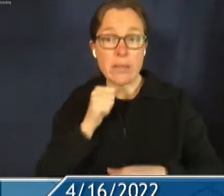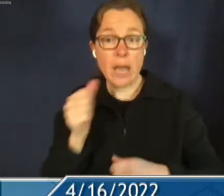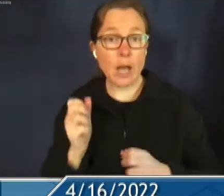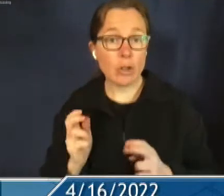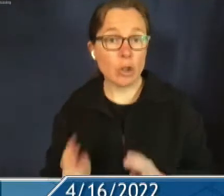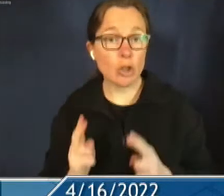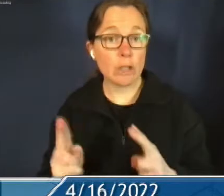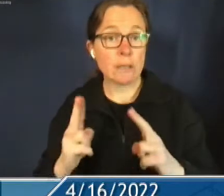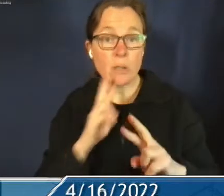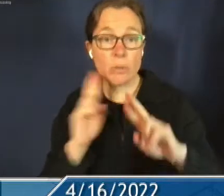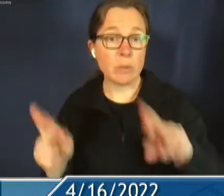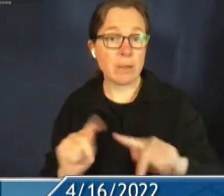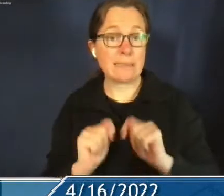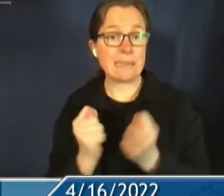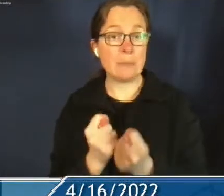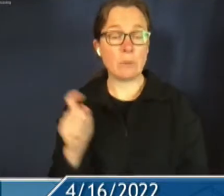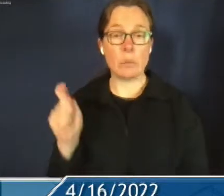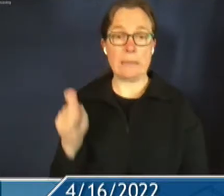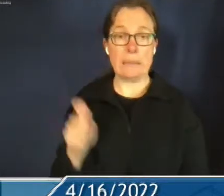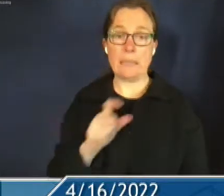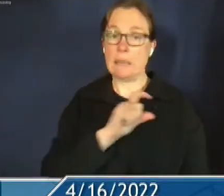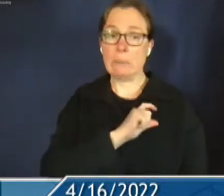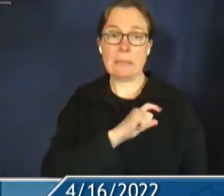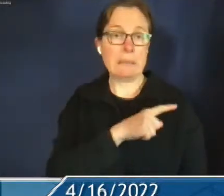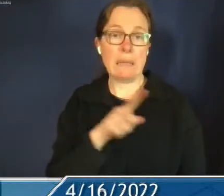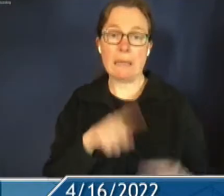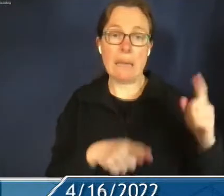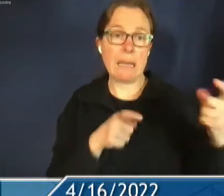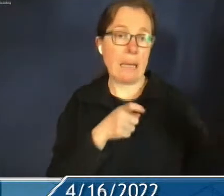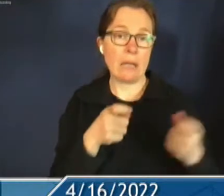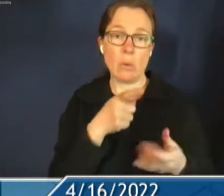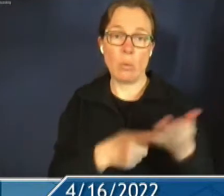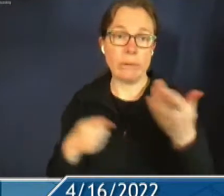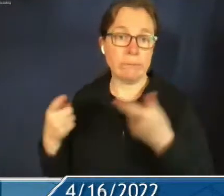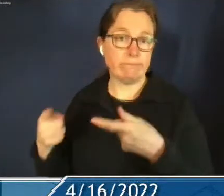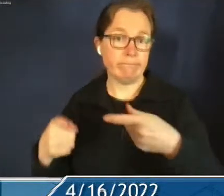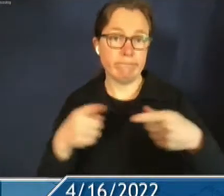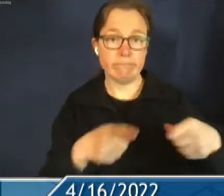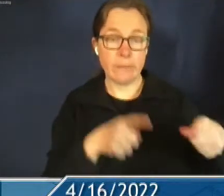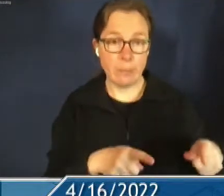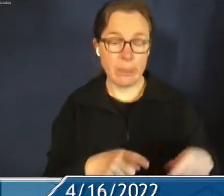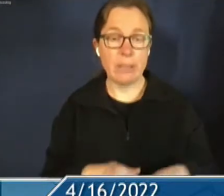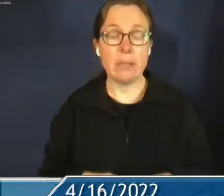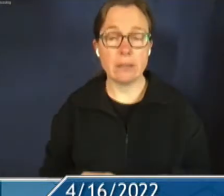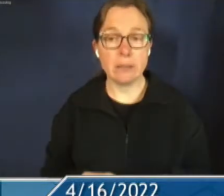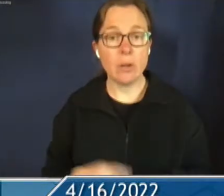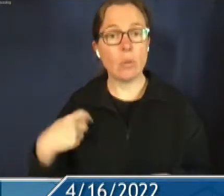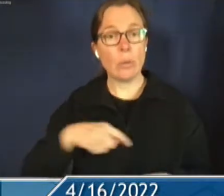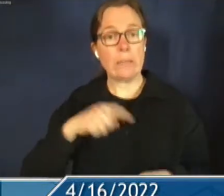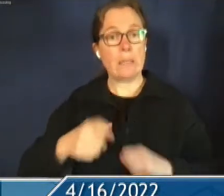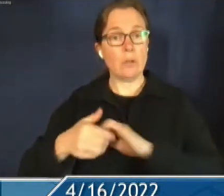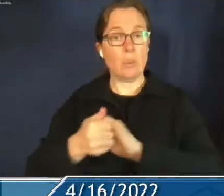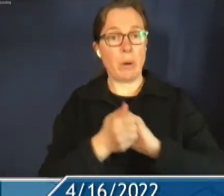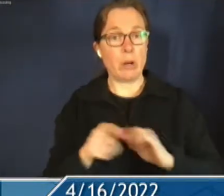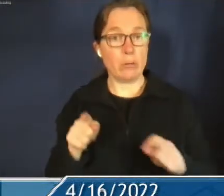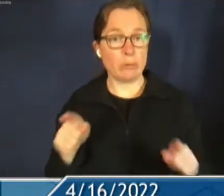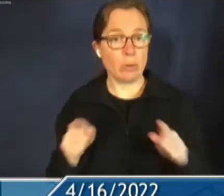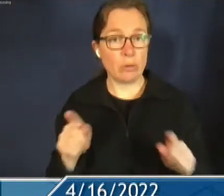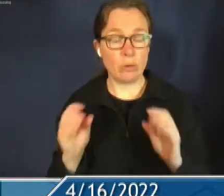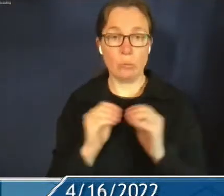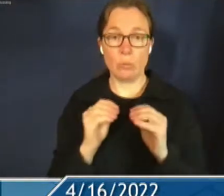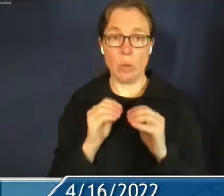teams is necessary. The police cannot handle what we have at hand. We need to partner these two even stronger and